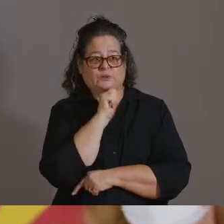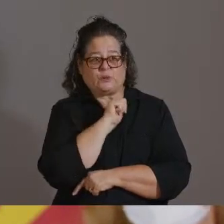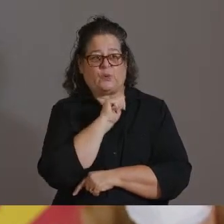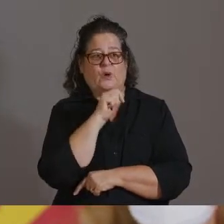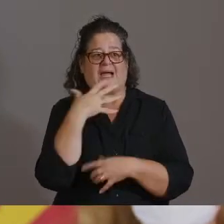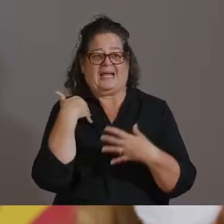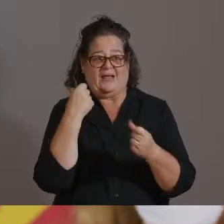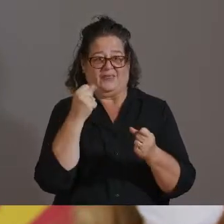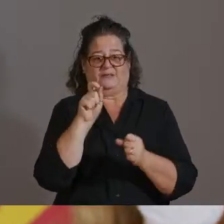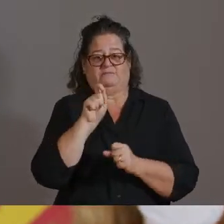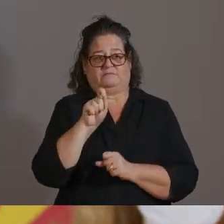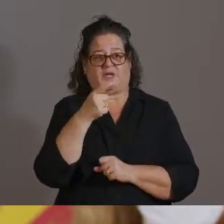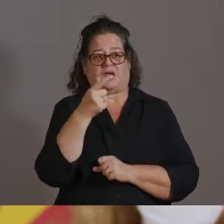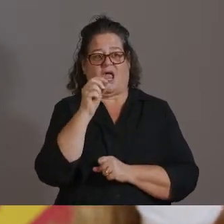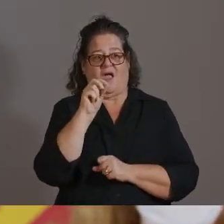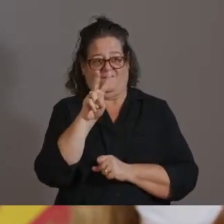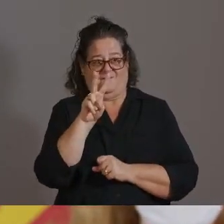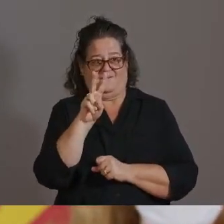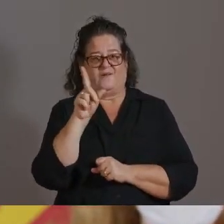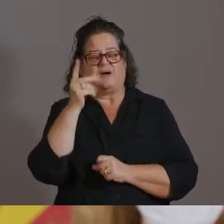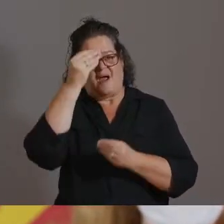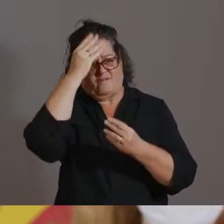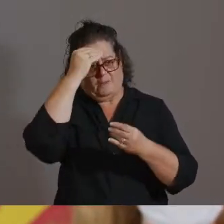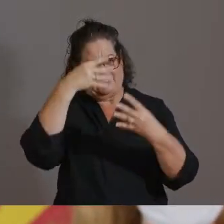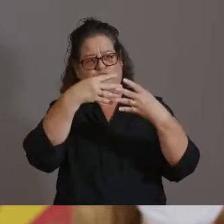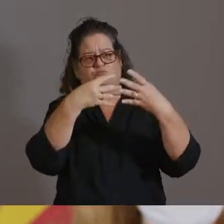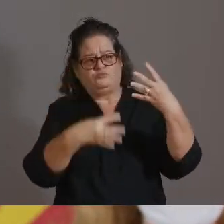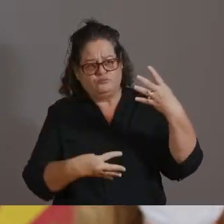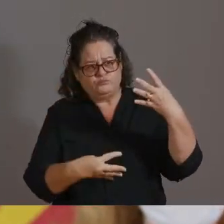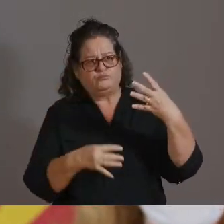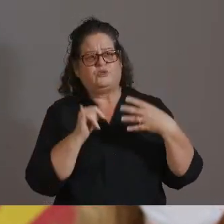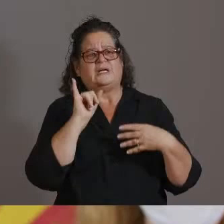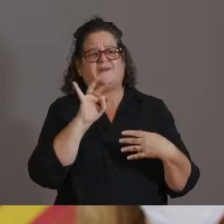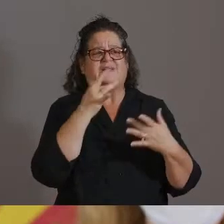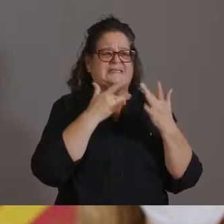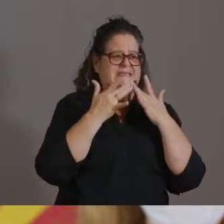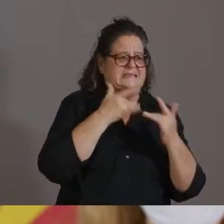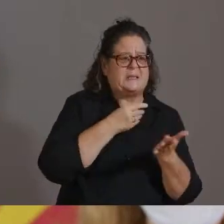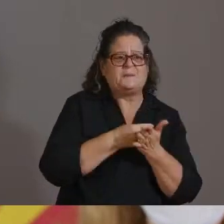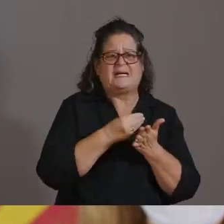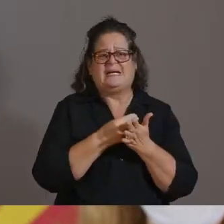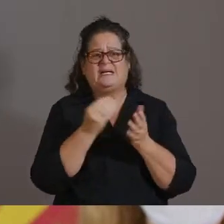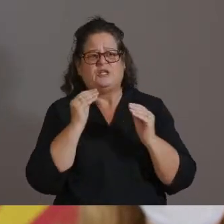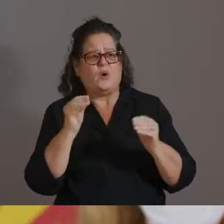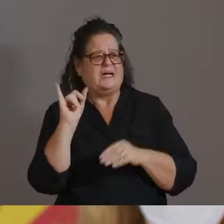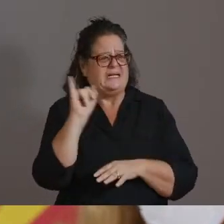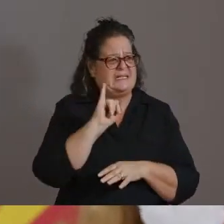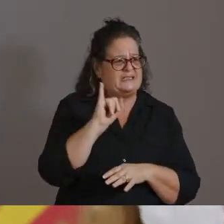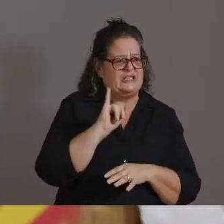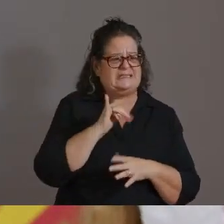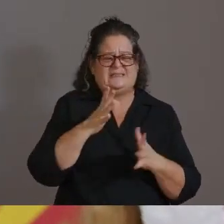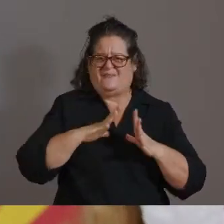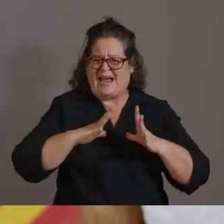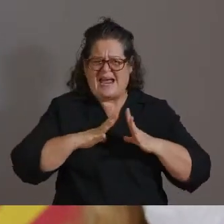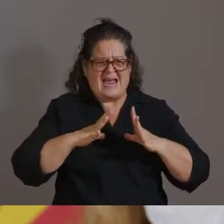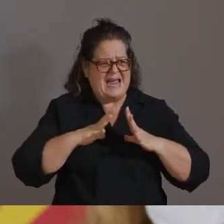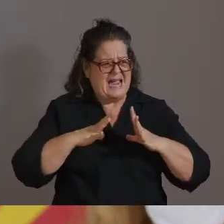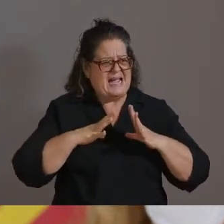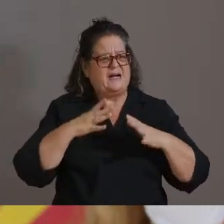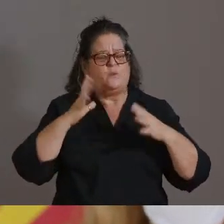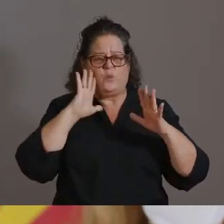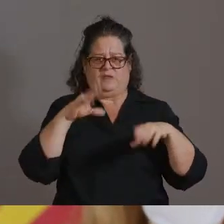be something that gets in the way of this. If you're underinsured or uninsured, we want you to get a flu shot, and it's the best thing you can